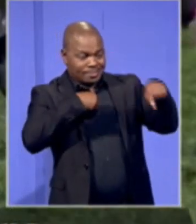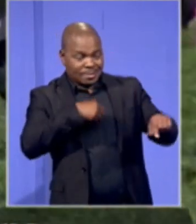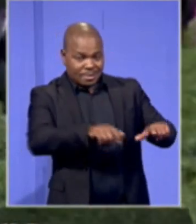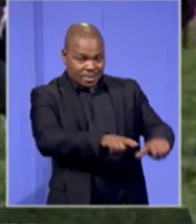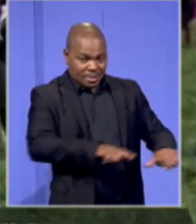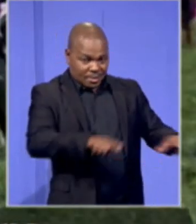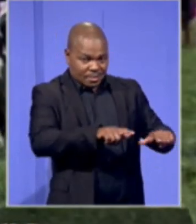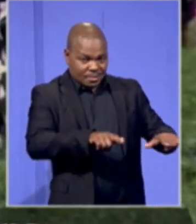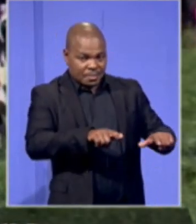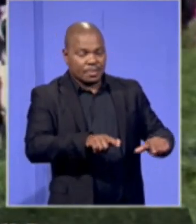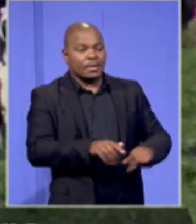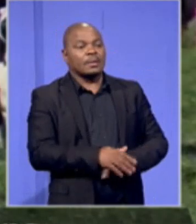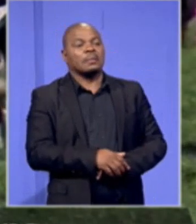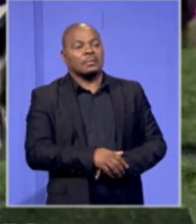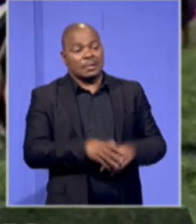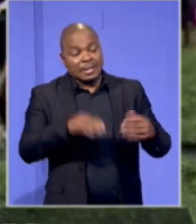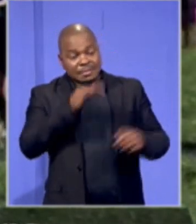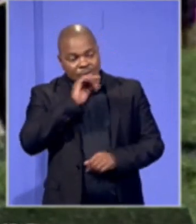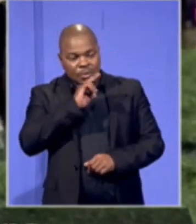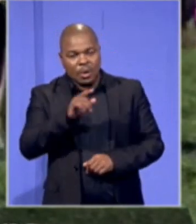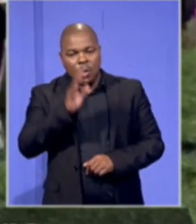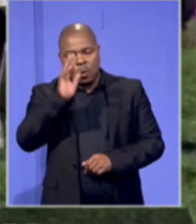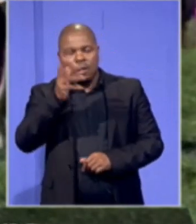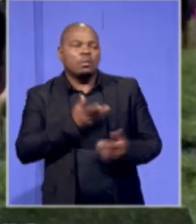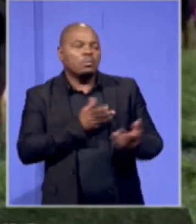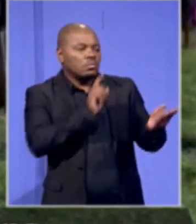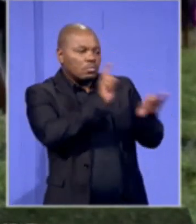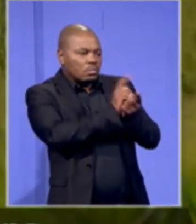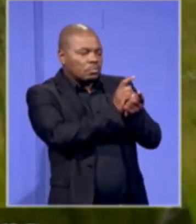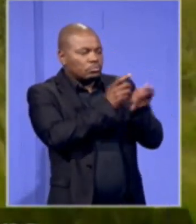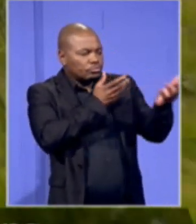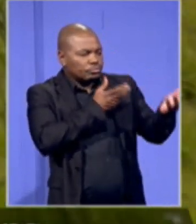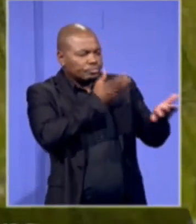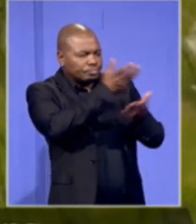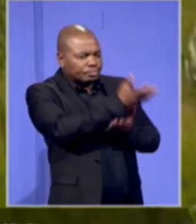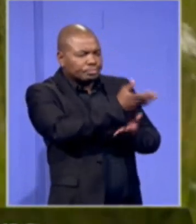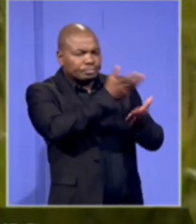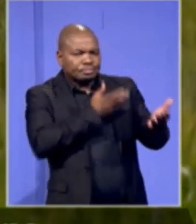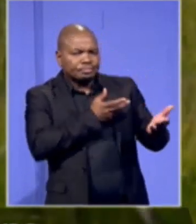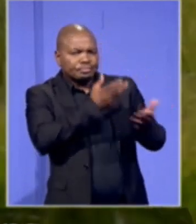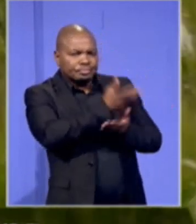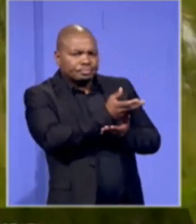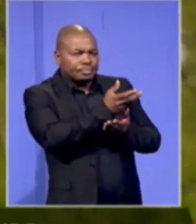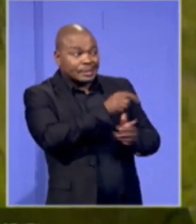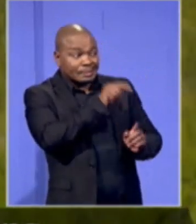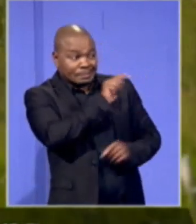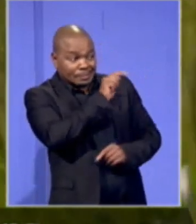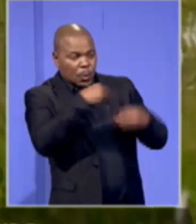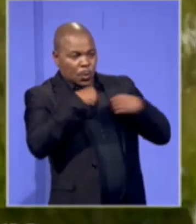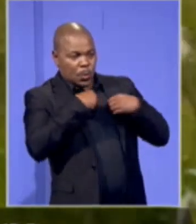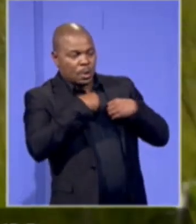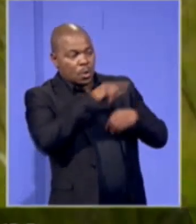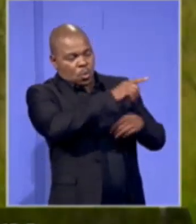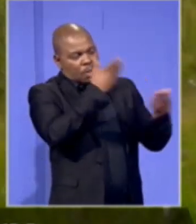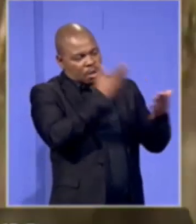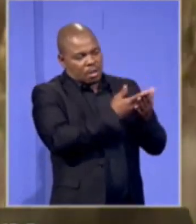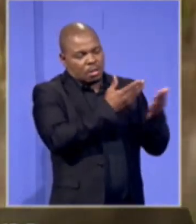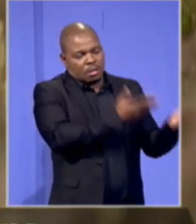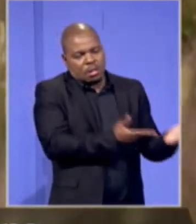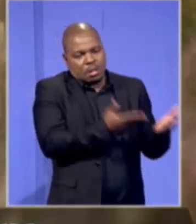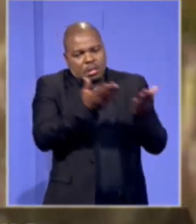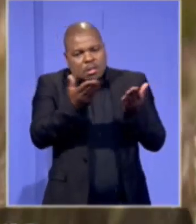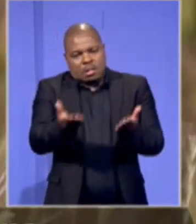ba etse dipatlisiso ke mo e leng hore ba tla kena dipuisanong tsa hore a nehelane